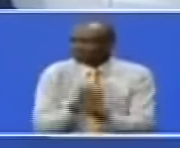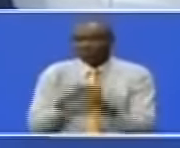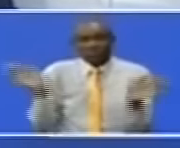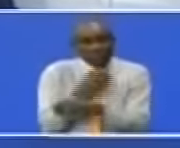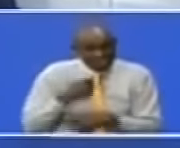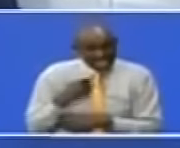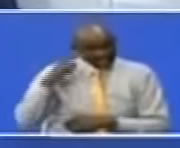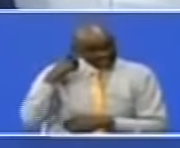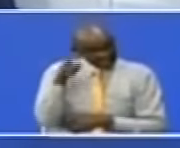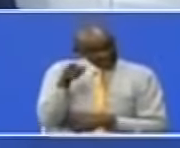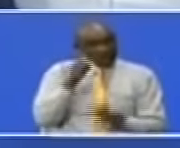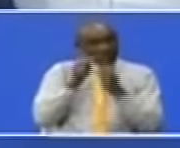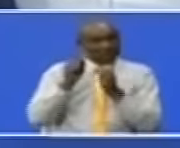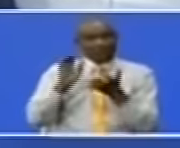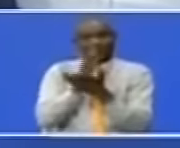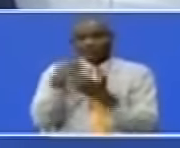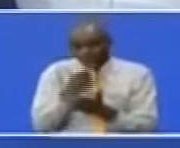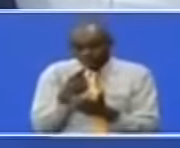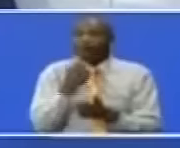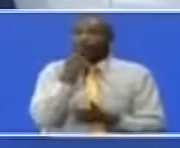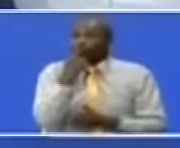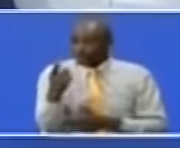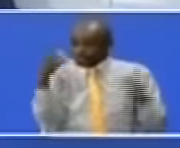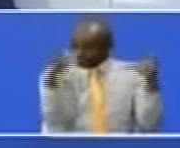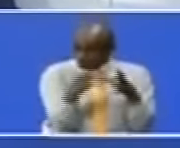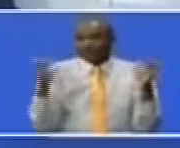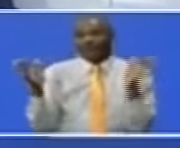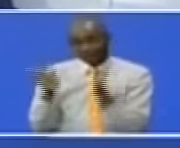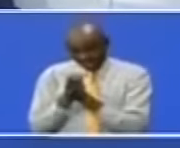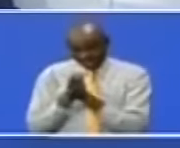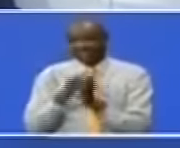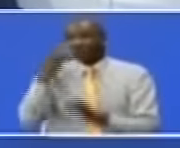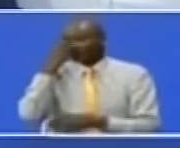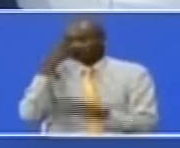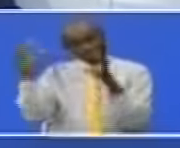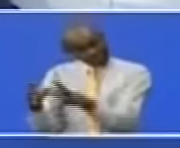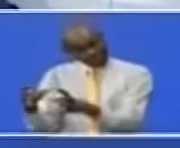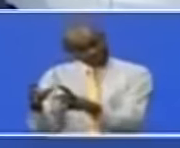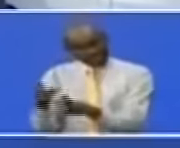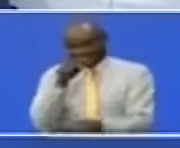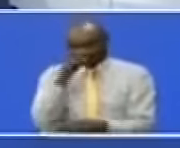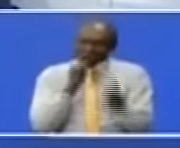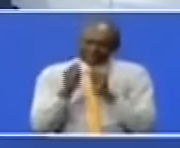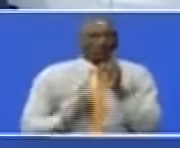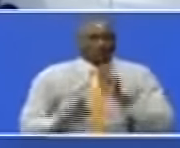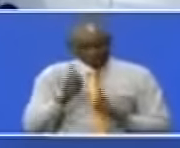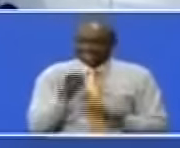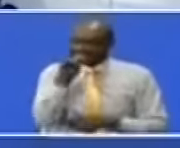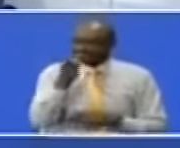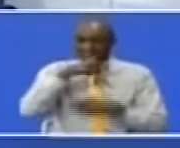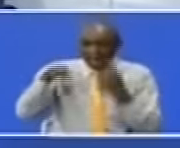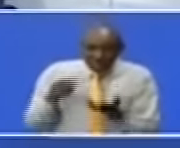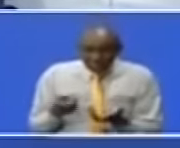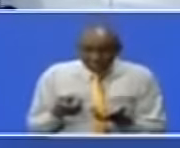referendum between the Moi dynasty versus the Ruto dynasty. That's why it was not about